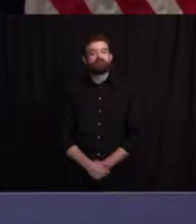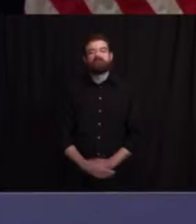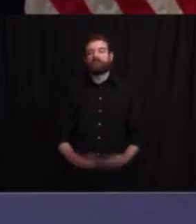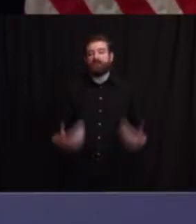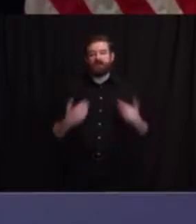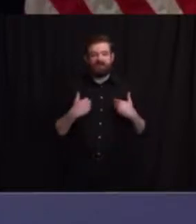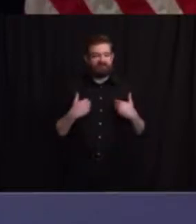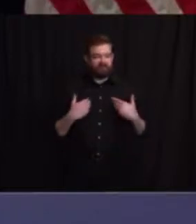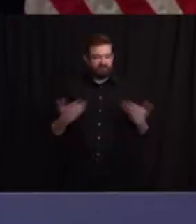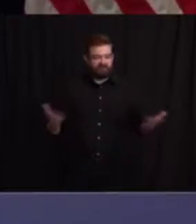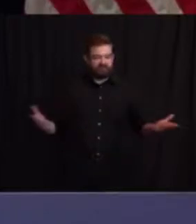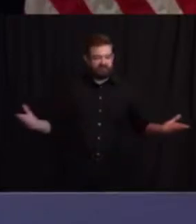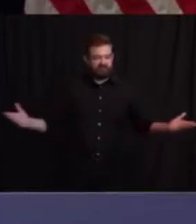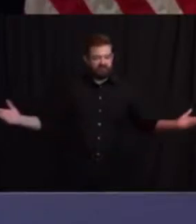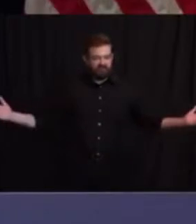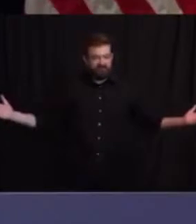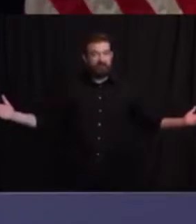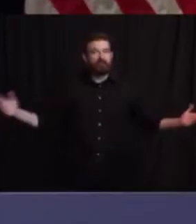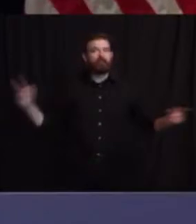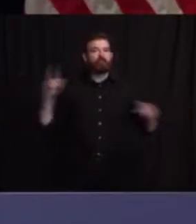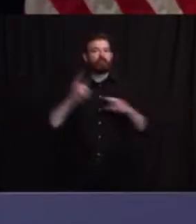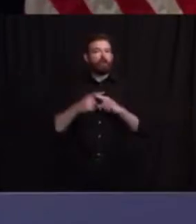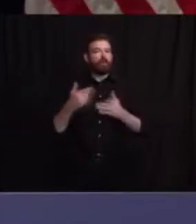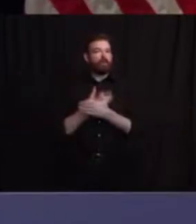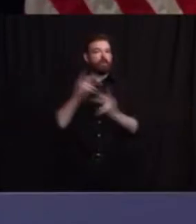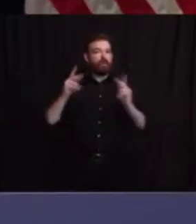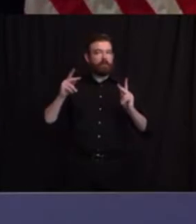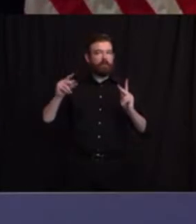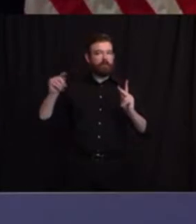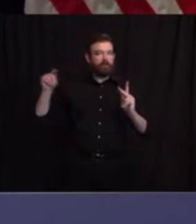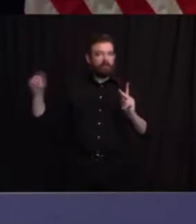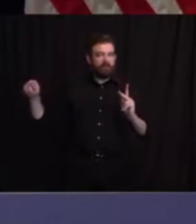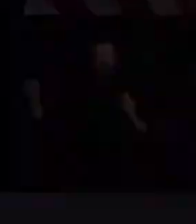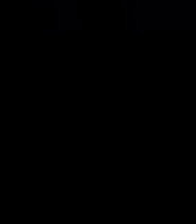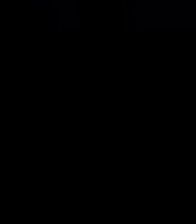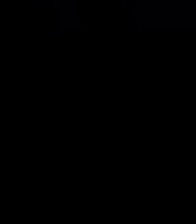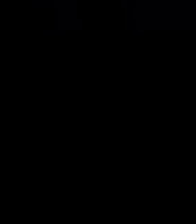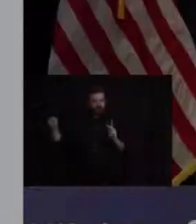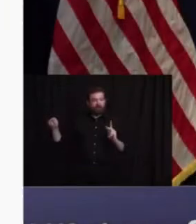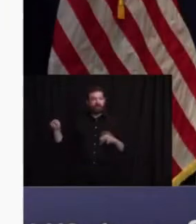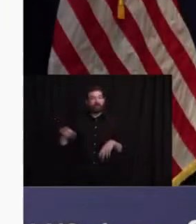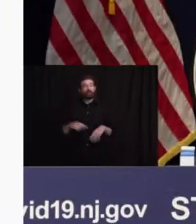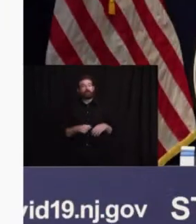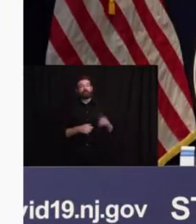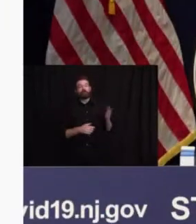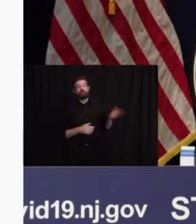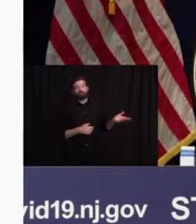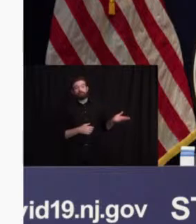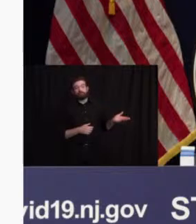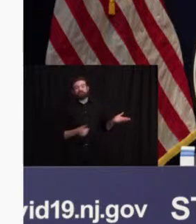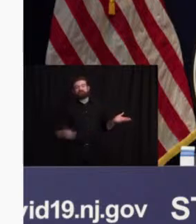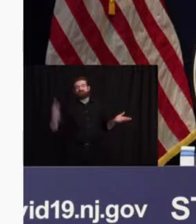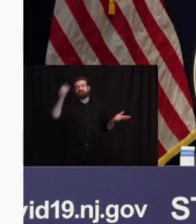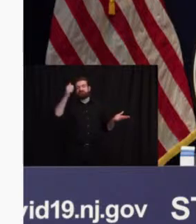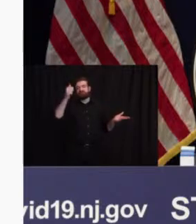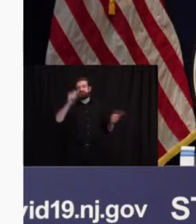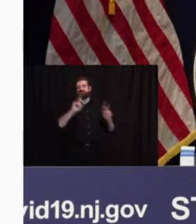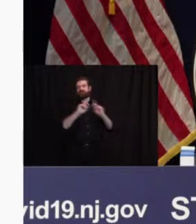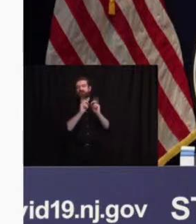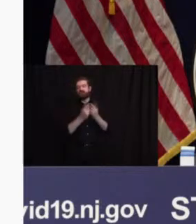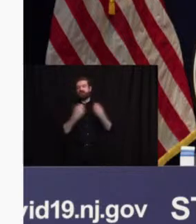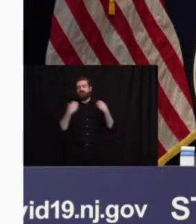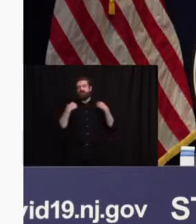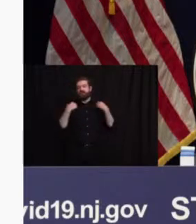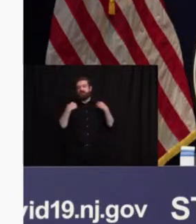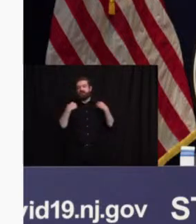So to my immediate right, the person who needs no introduction, the Commissioner of the Department of Health, Judy Persicelli. Judy, great to have you, as always.